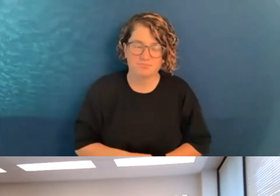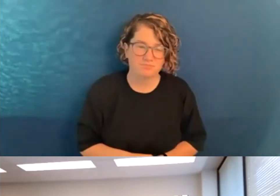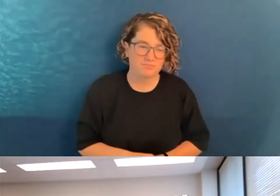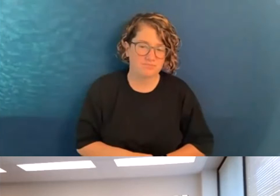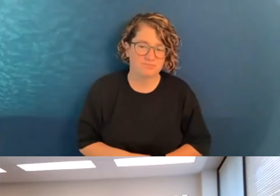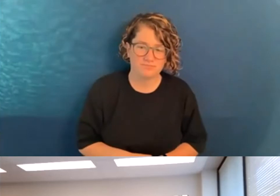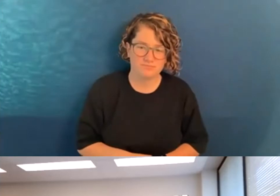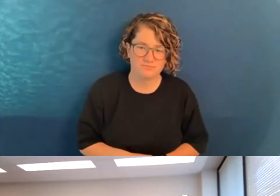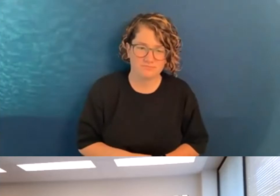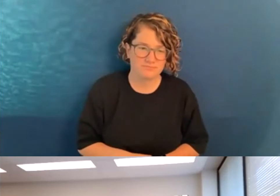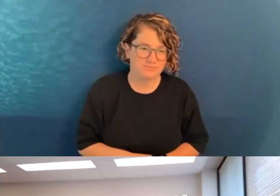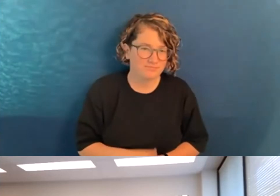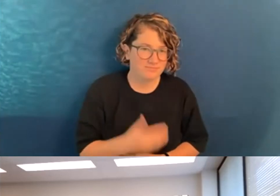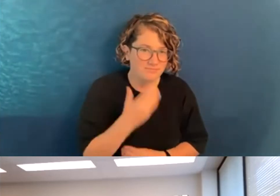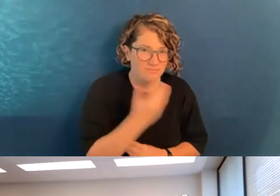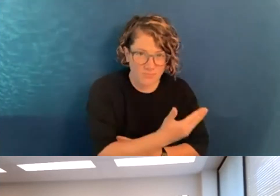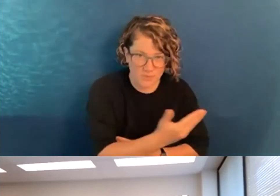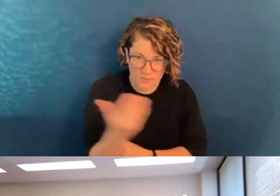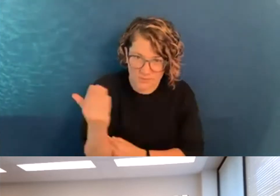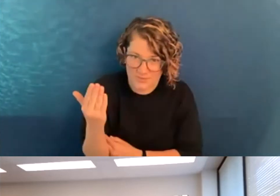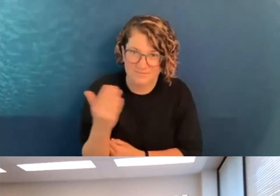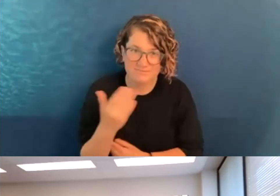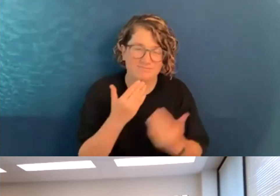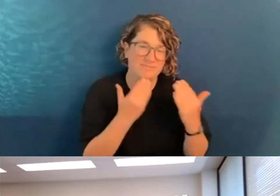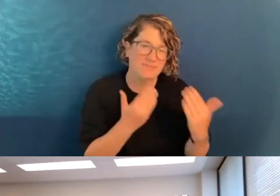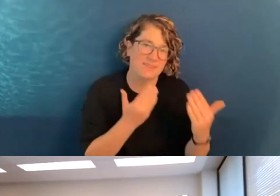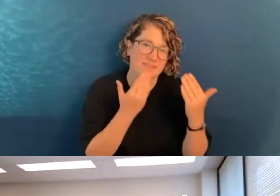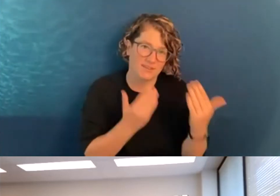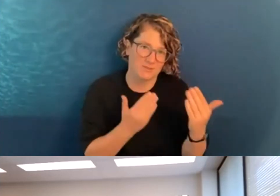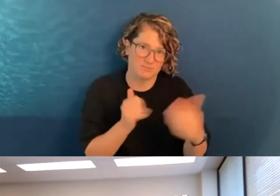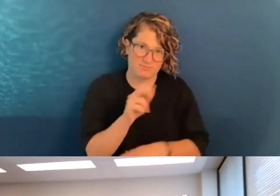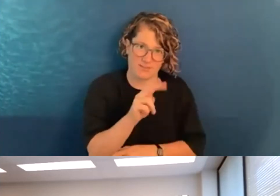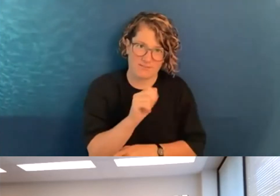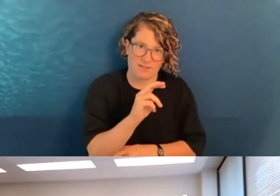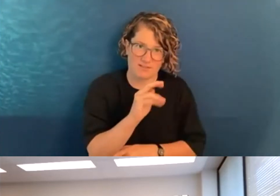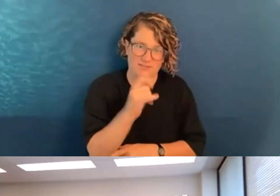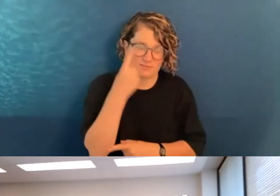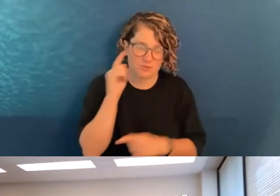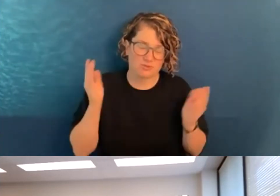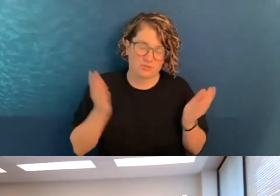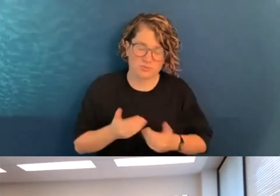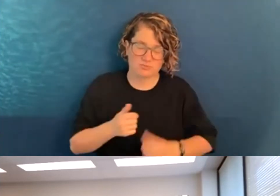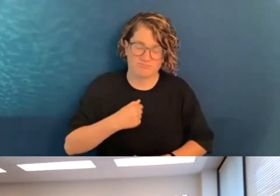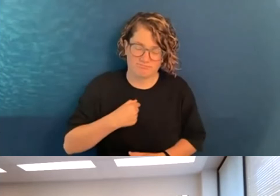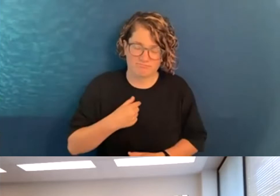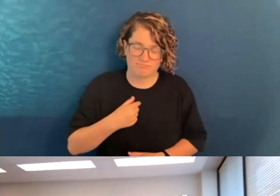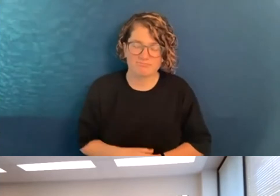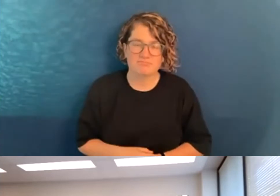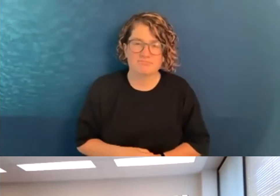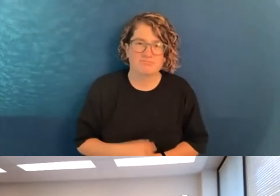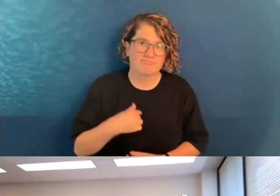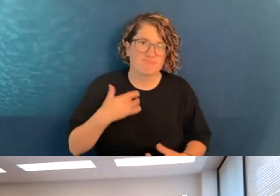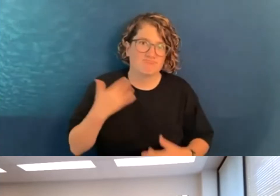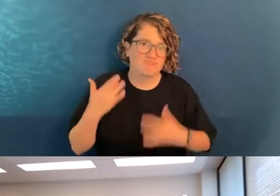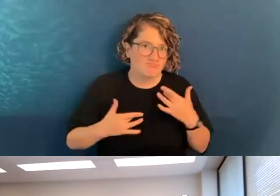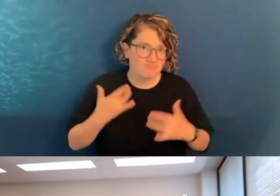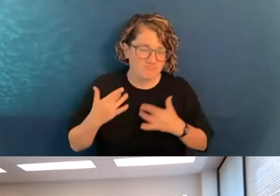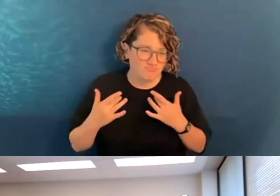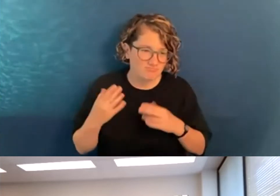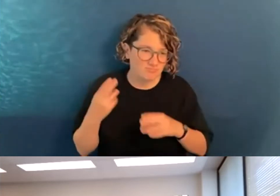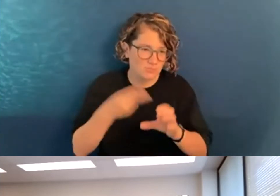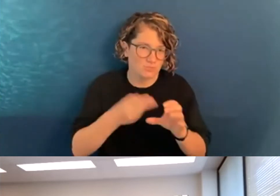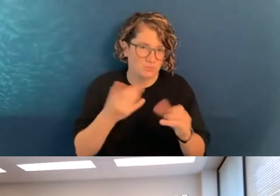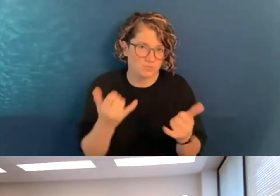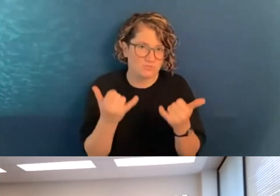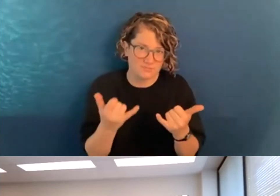Good morning, everybody. Thank you so much, Avanti, for a wonderful introduction. I'm delighted to be here today for this